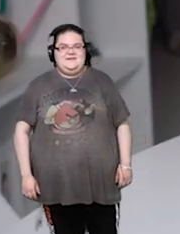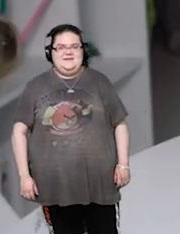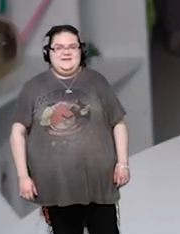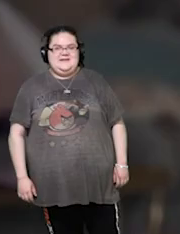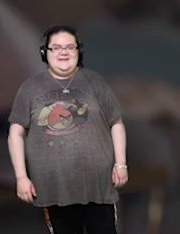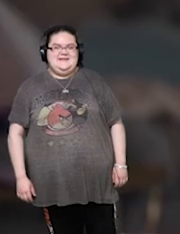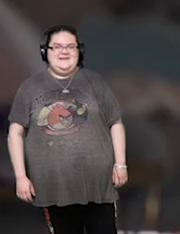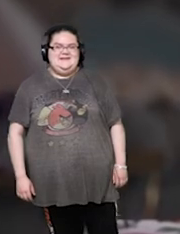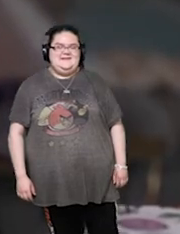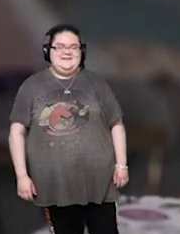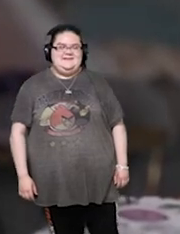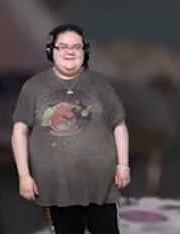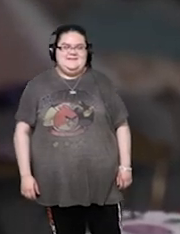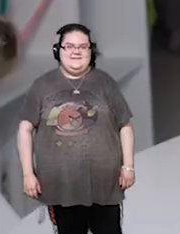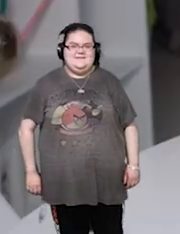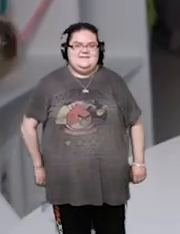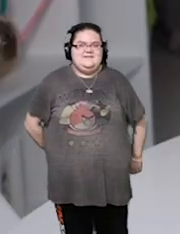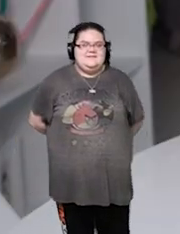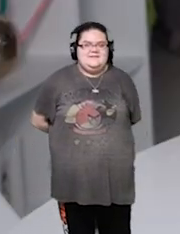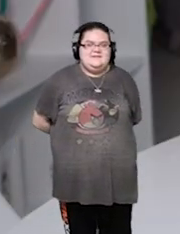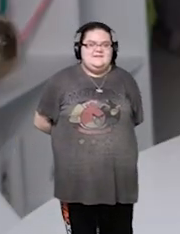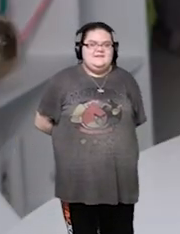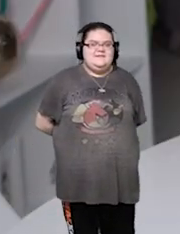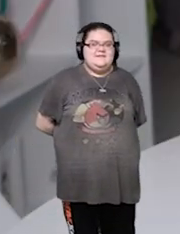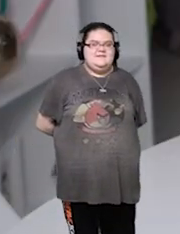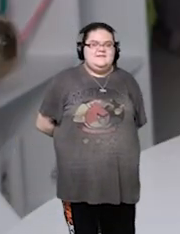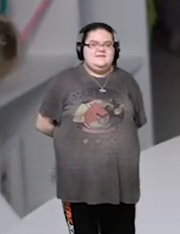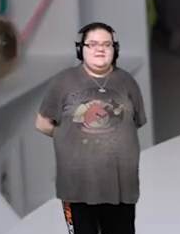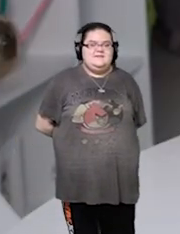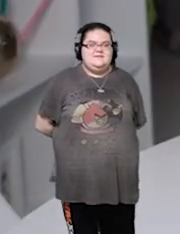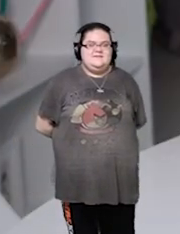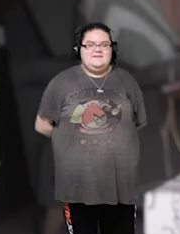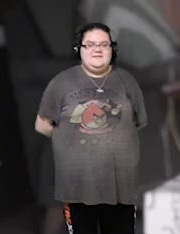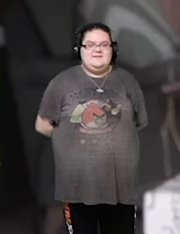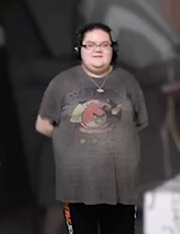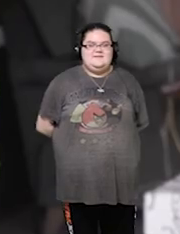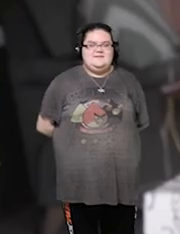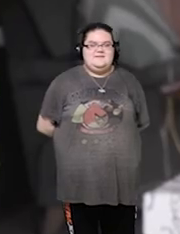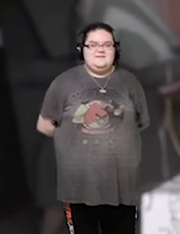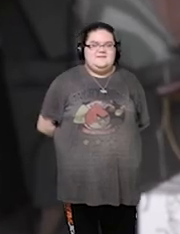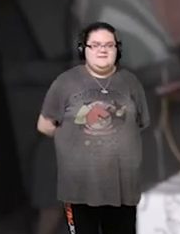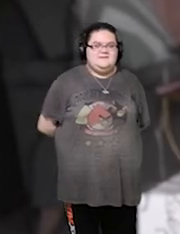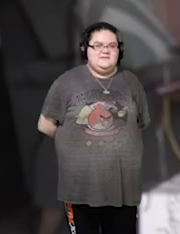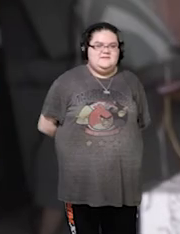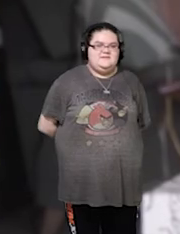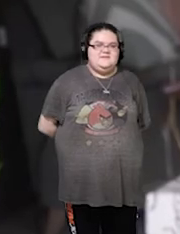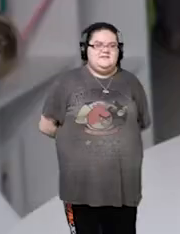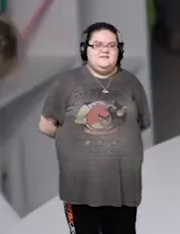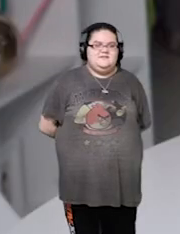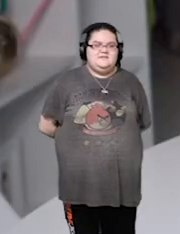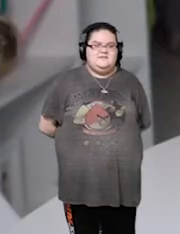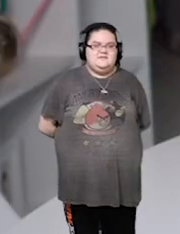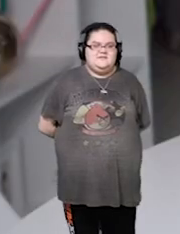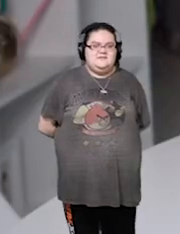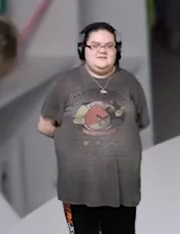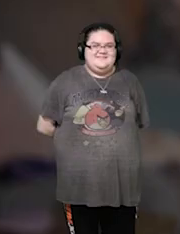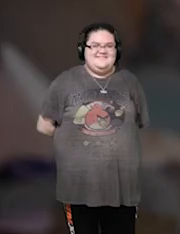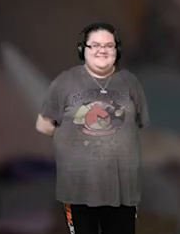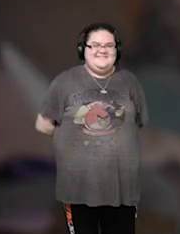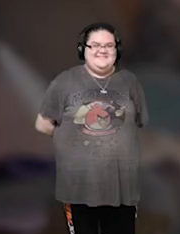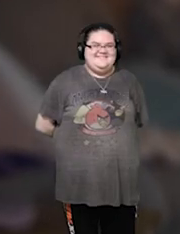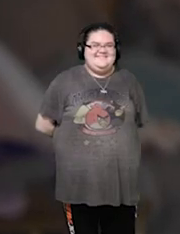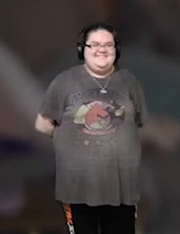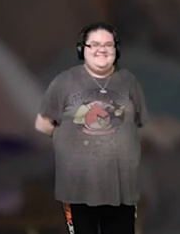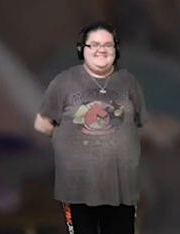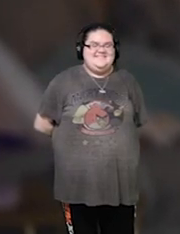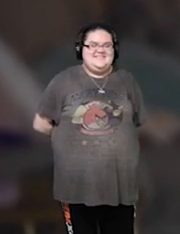a bag with it. And these are my size. If you bought me in someone else's size, then this is a violation. What the fuck is this? Pair of no two ways, no? They